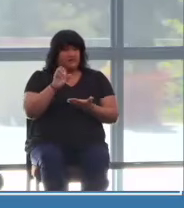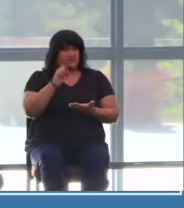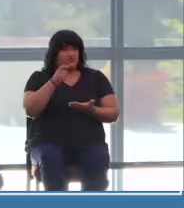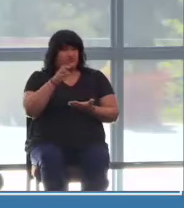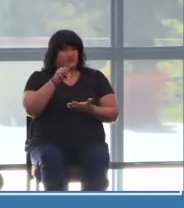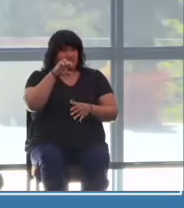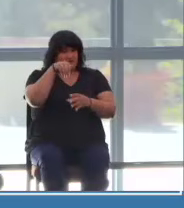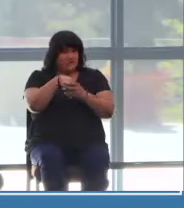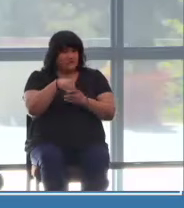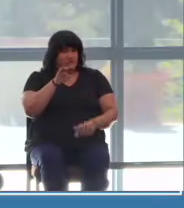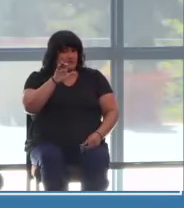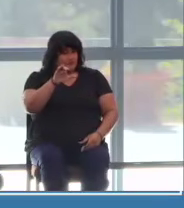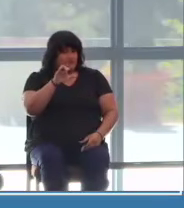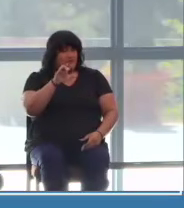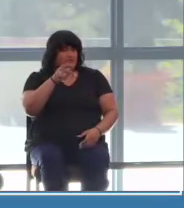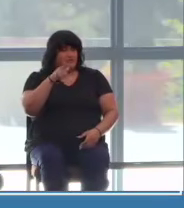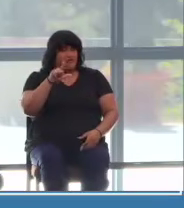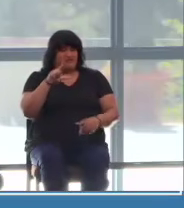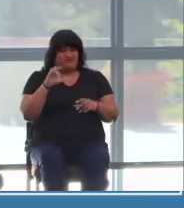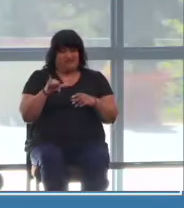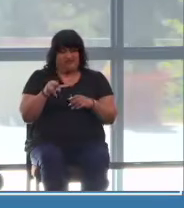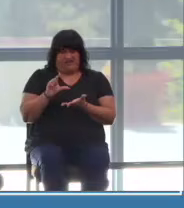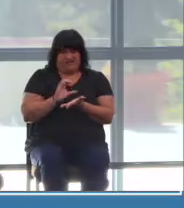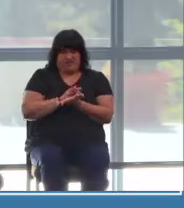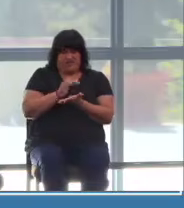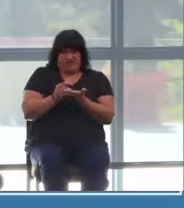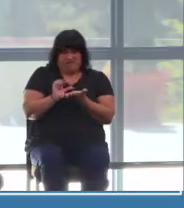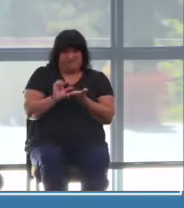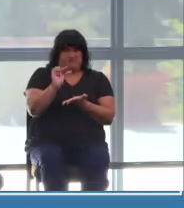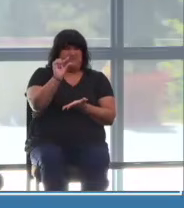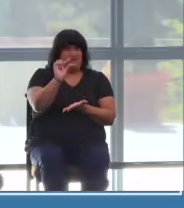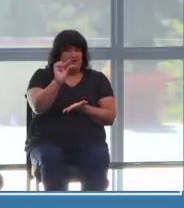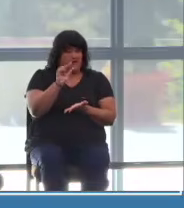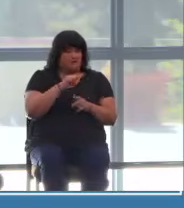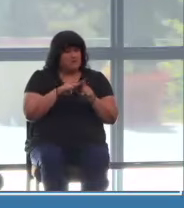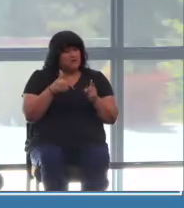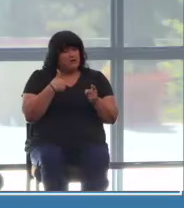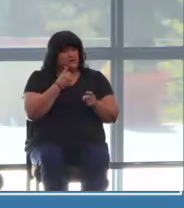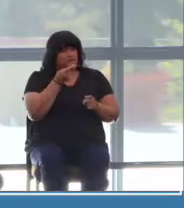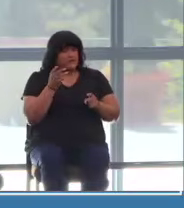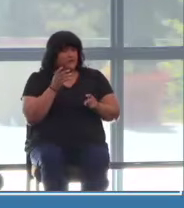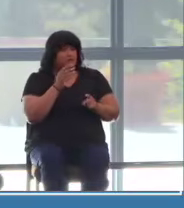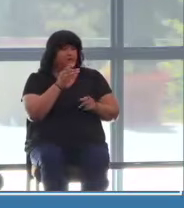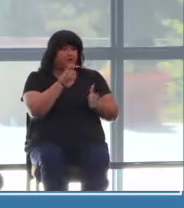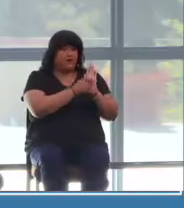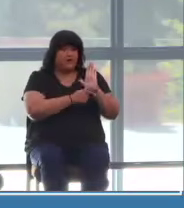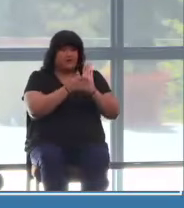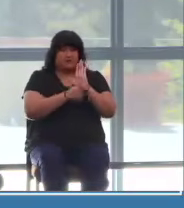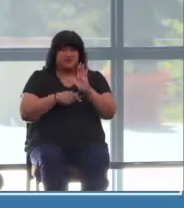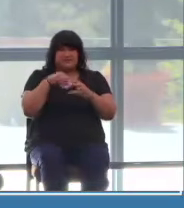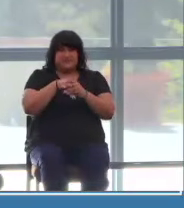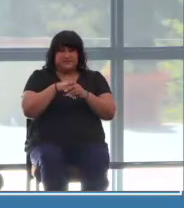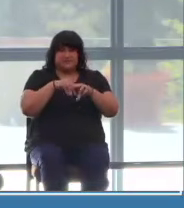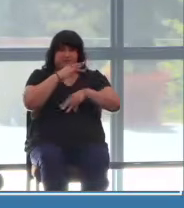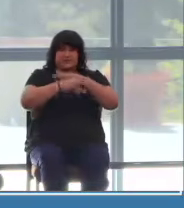control pill. So the amount is very, very small. And while there have been a few articles in the world's literature